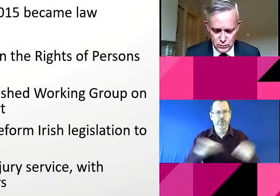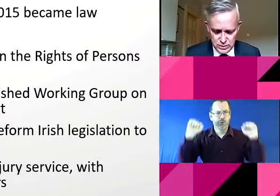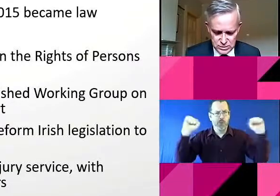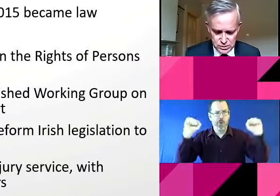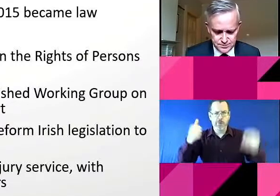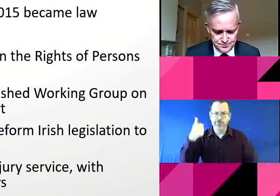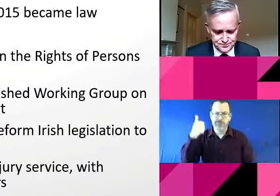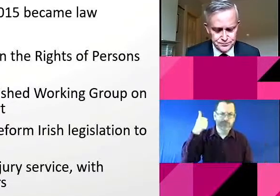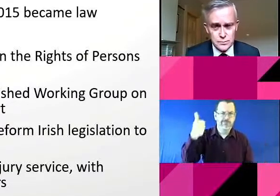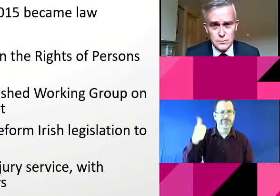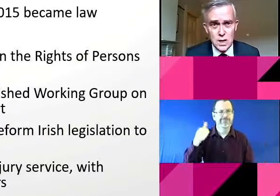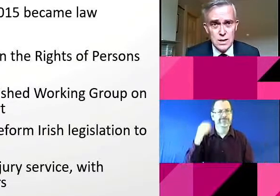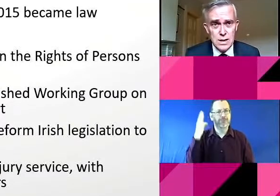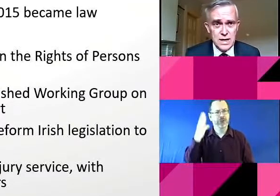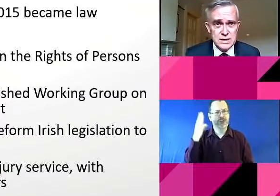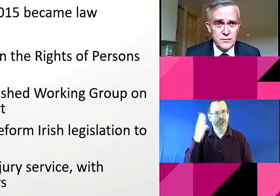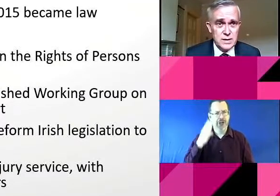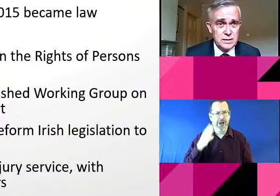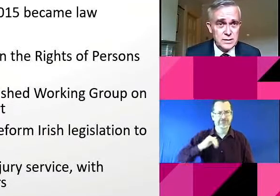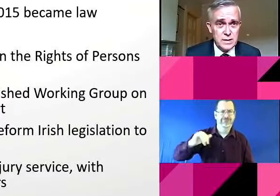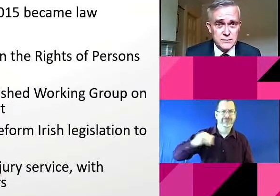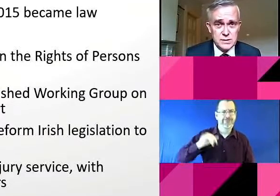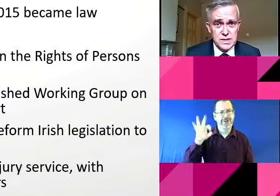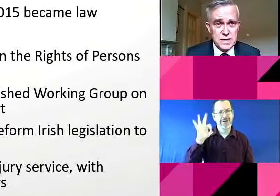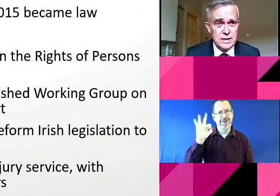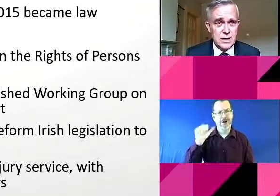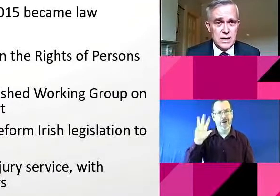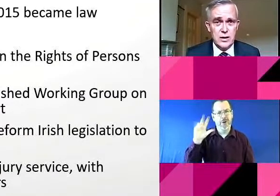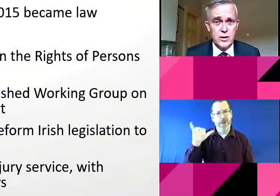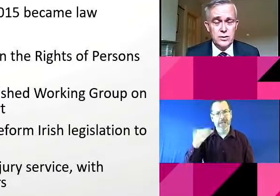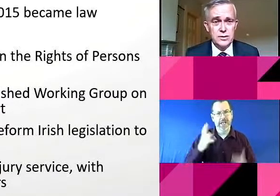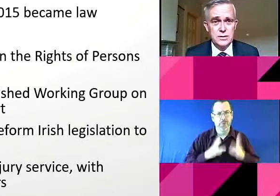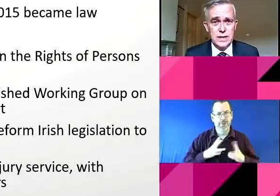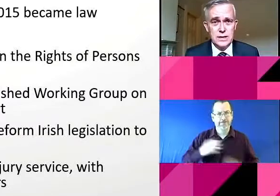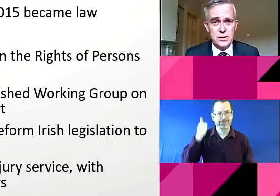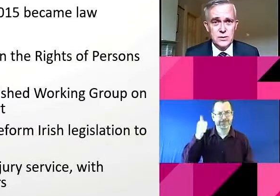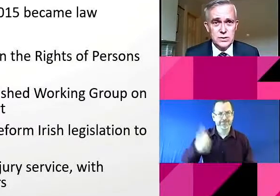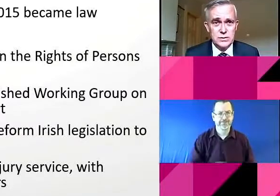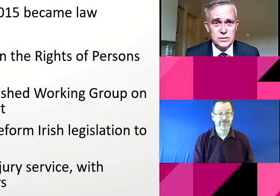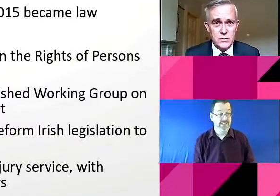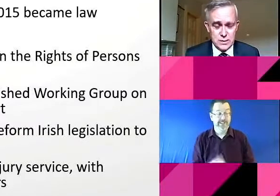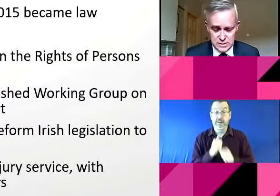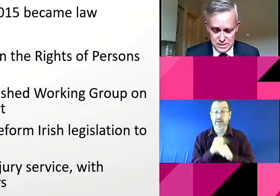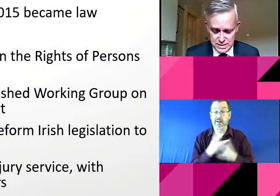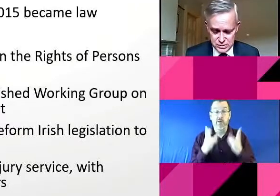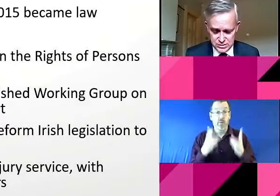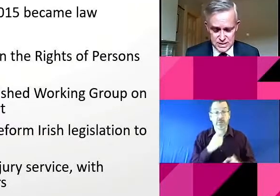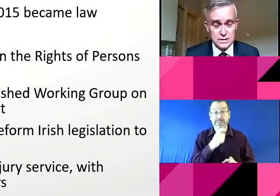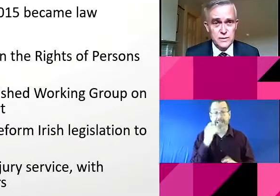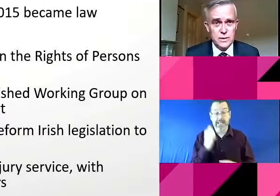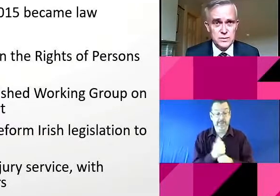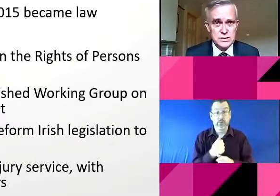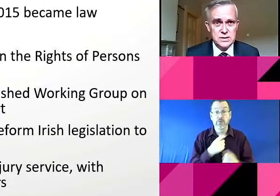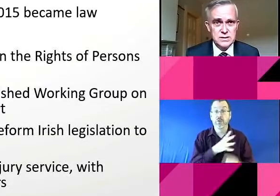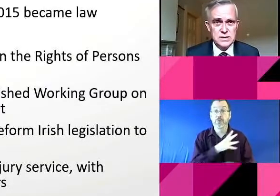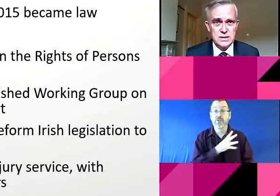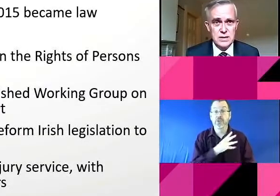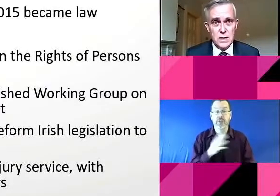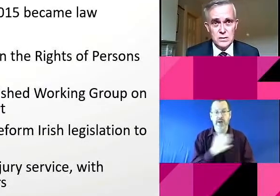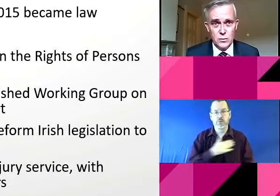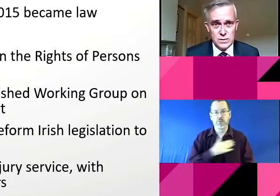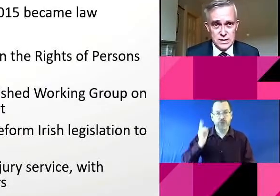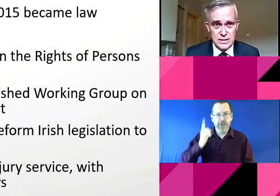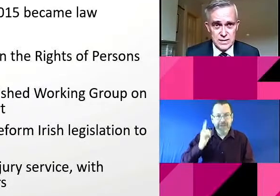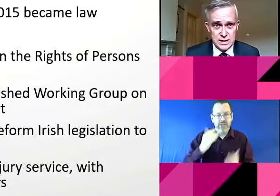as a Galwegian. That's everything that I have to say on the Commission's recommendations and developments since